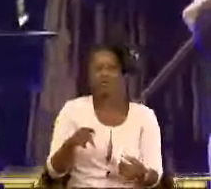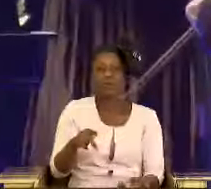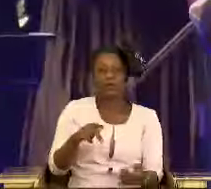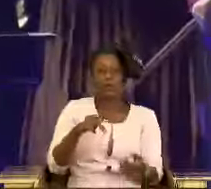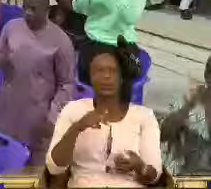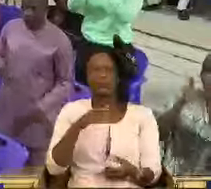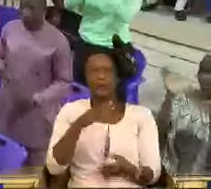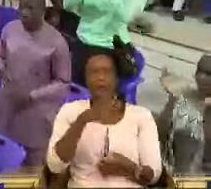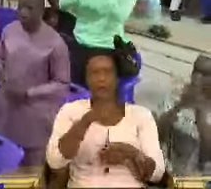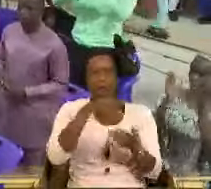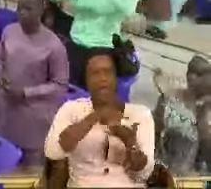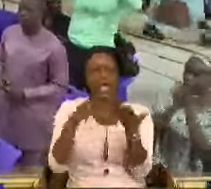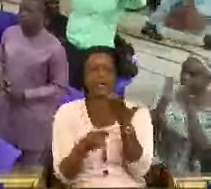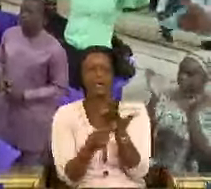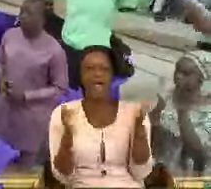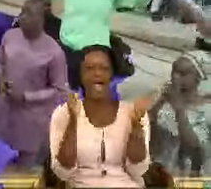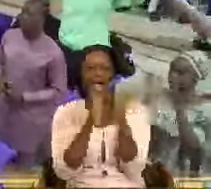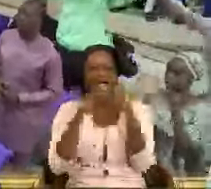big Hallelujah